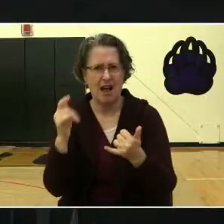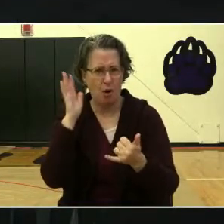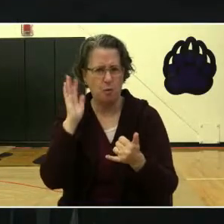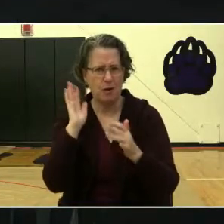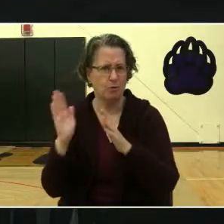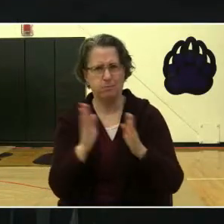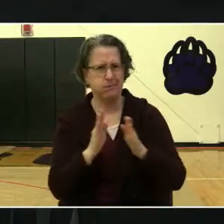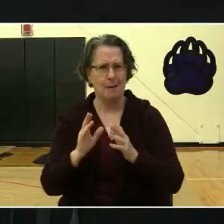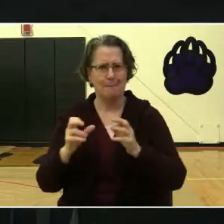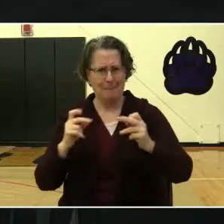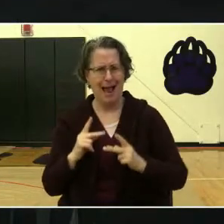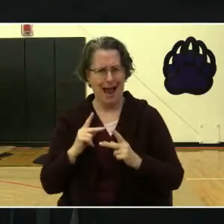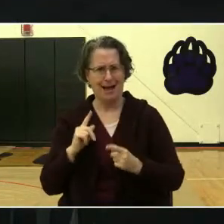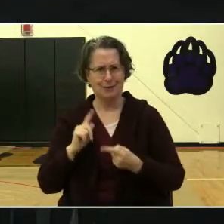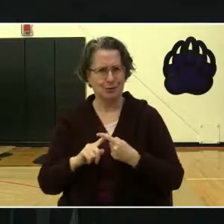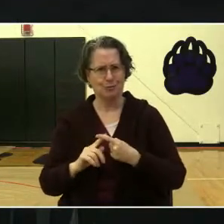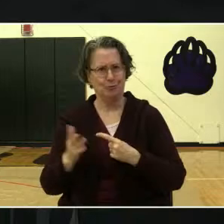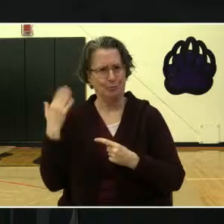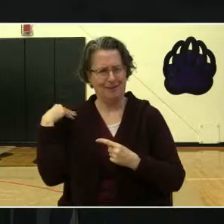Germaine